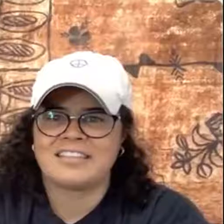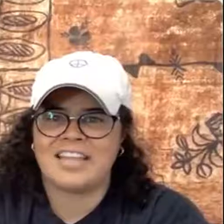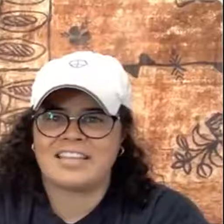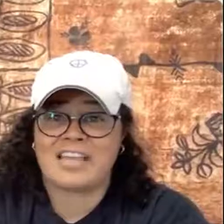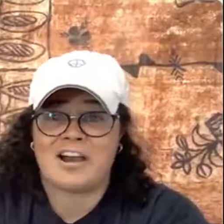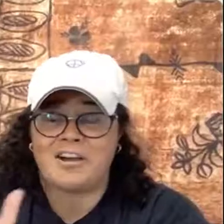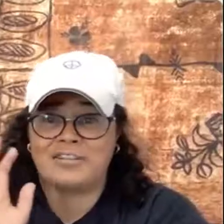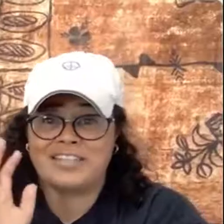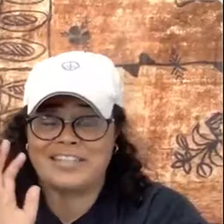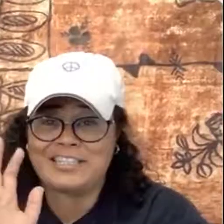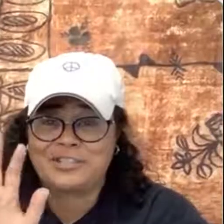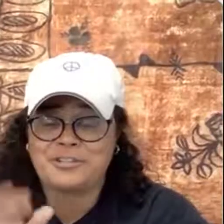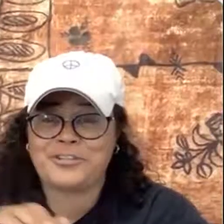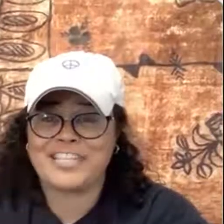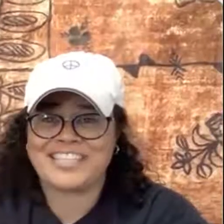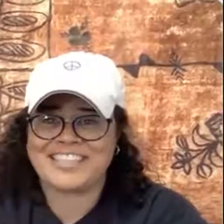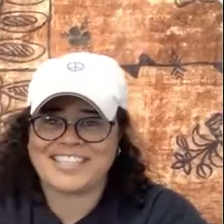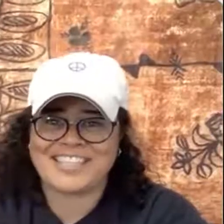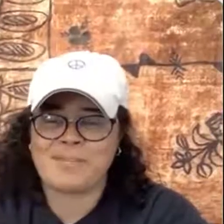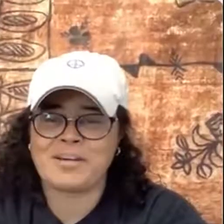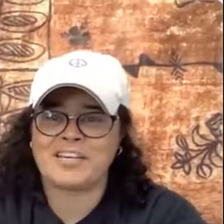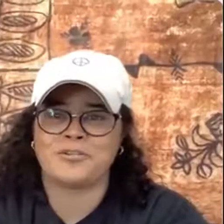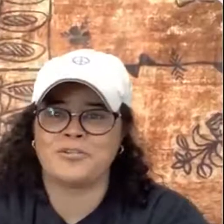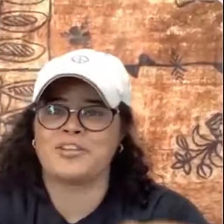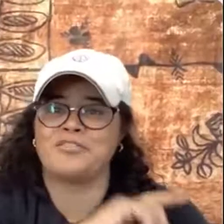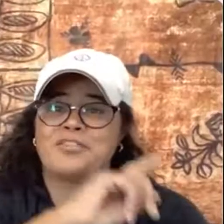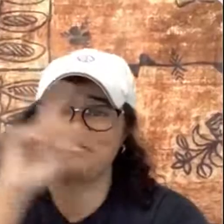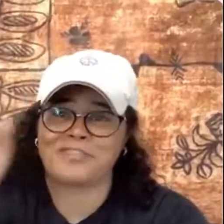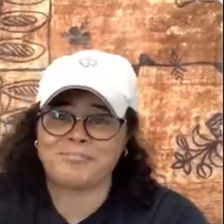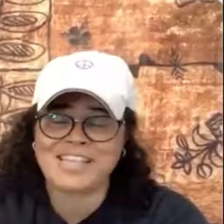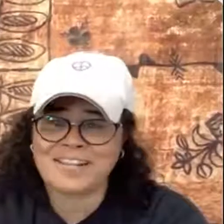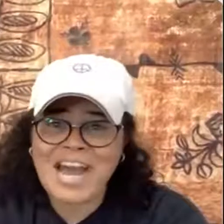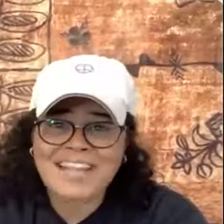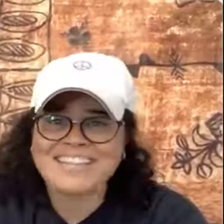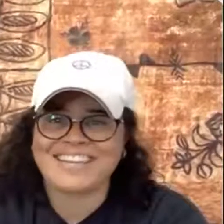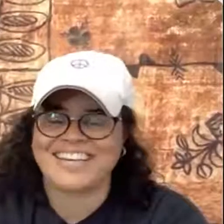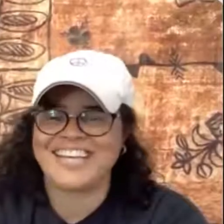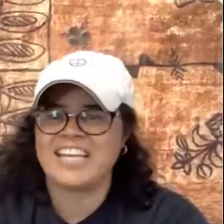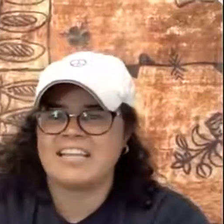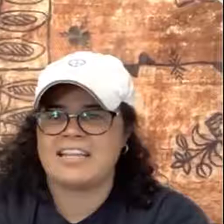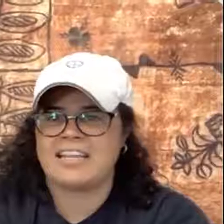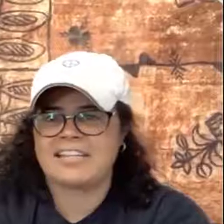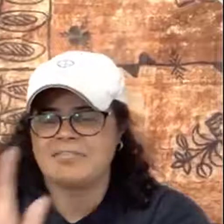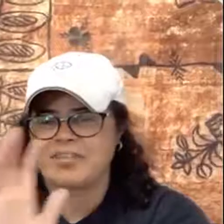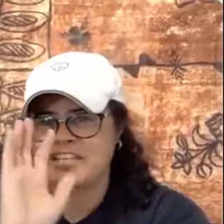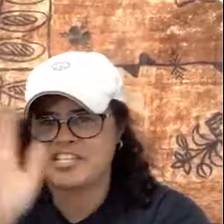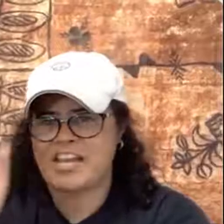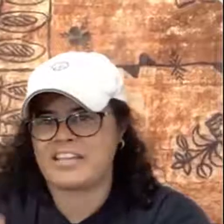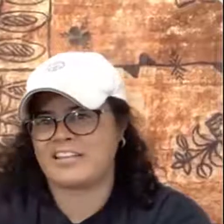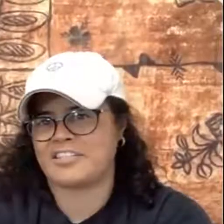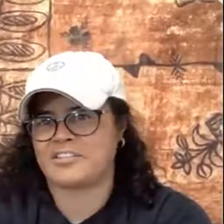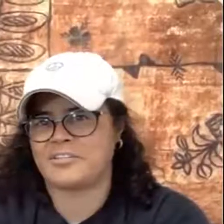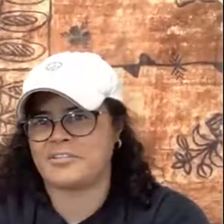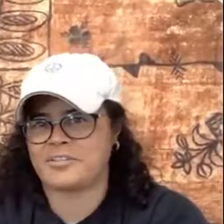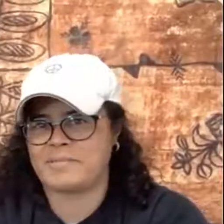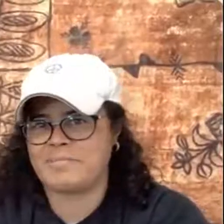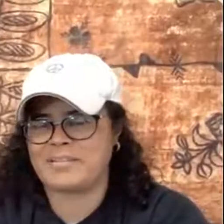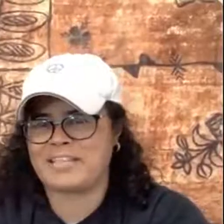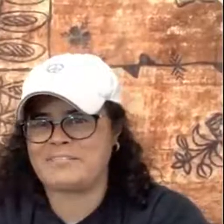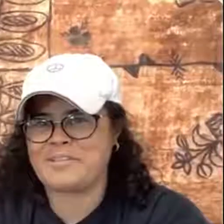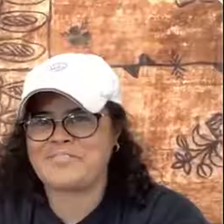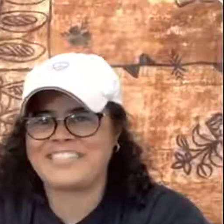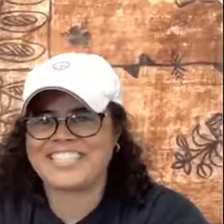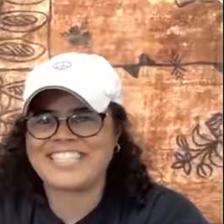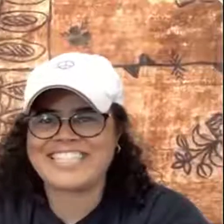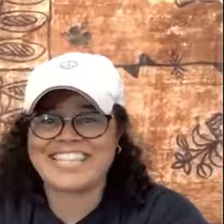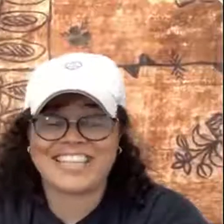Island and out enjoying the summer, or if you're from down under, and giving a shout out to all the people